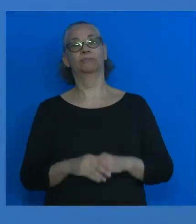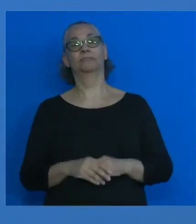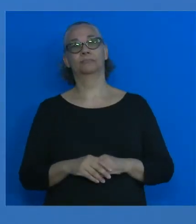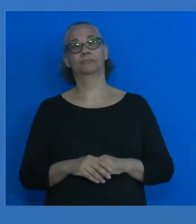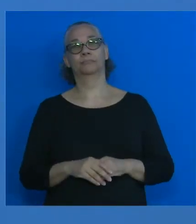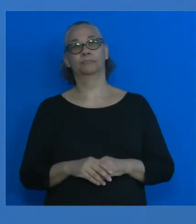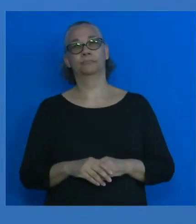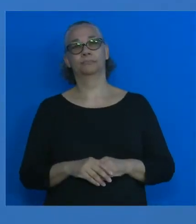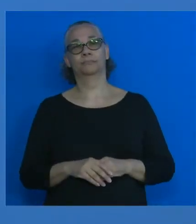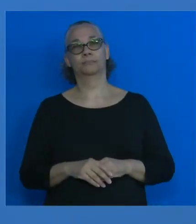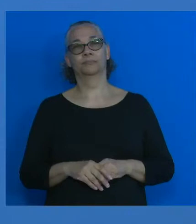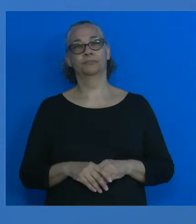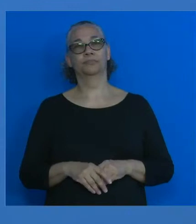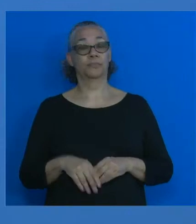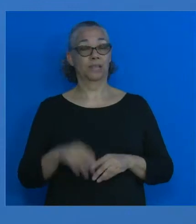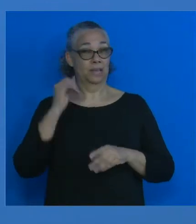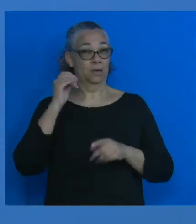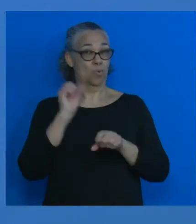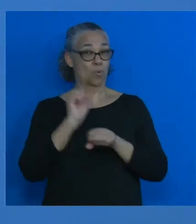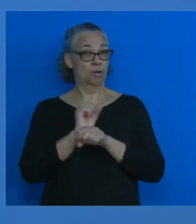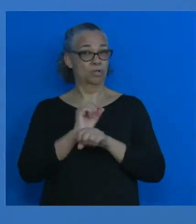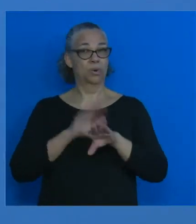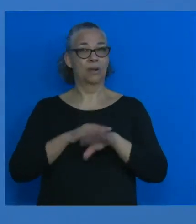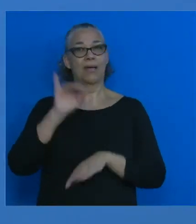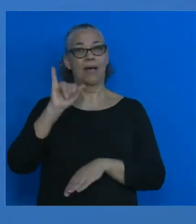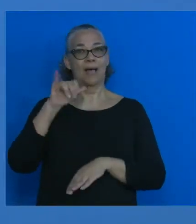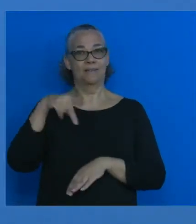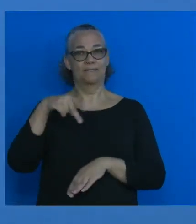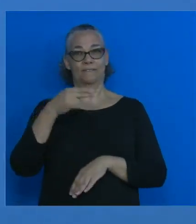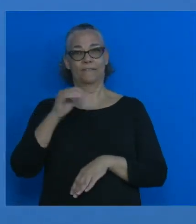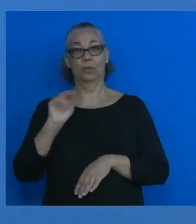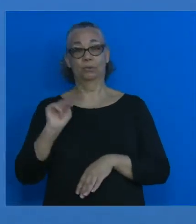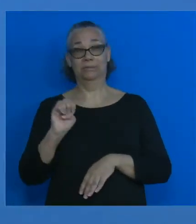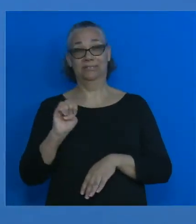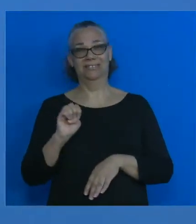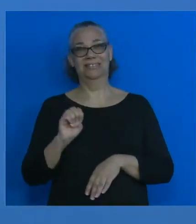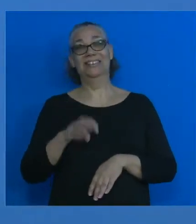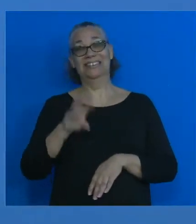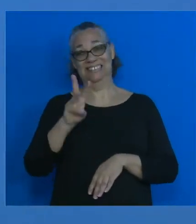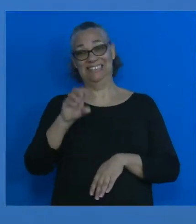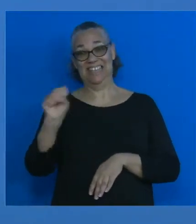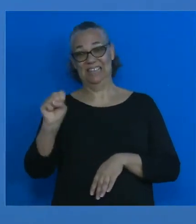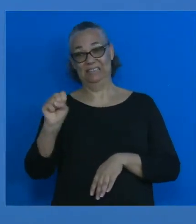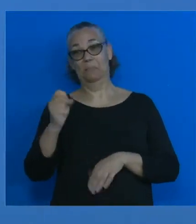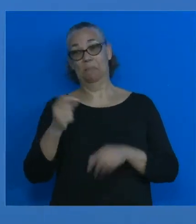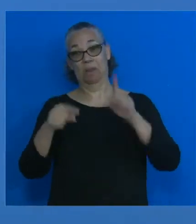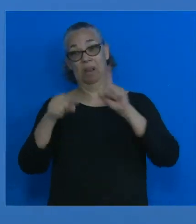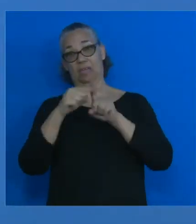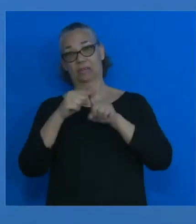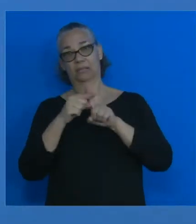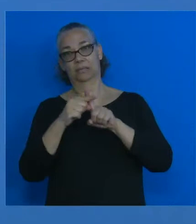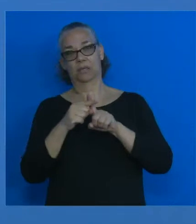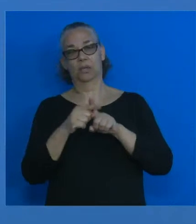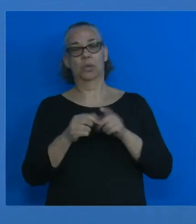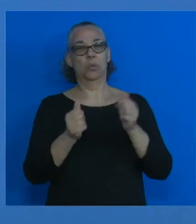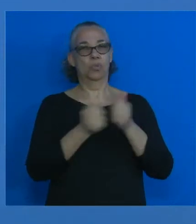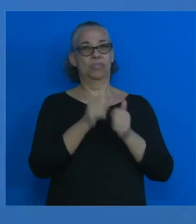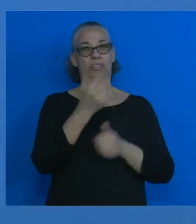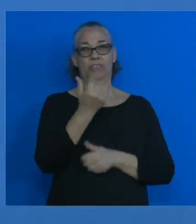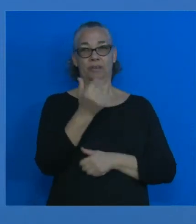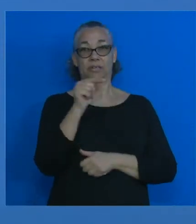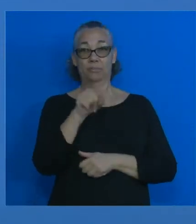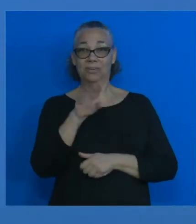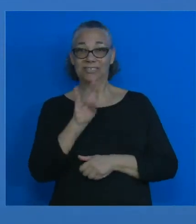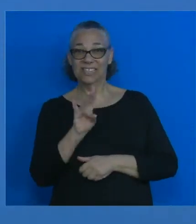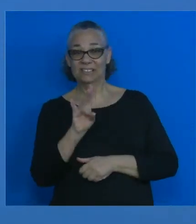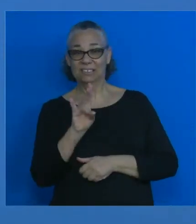The app will run on iPhone models 6S and above. This is kind of technical, with iOS version 13.7 or